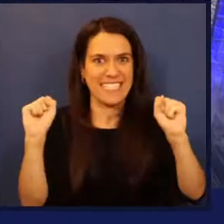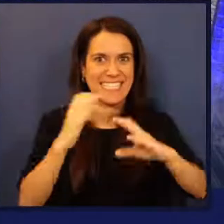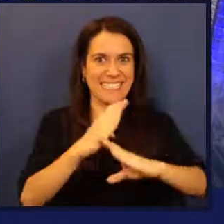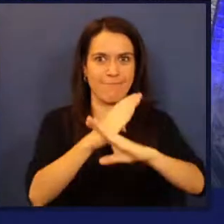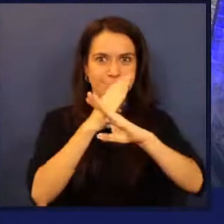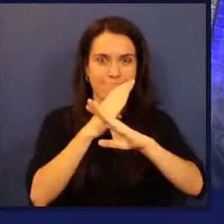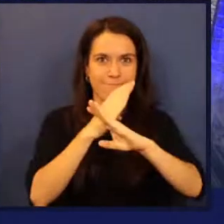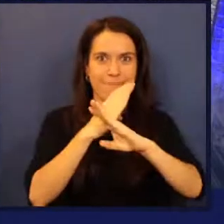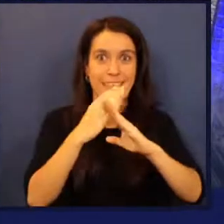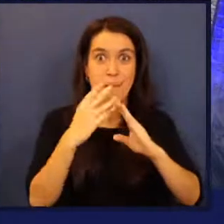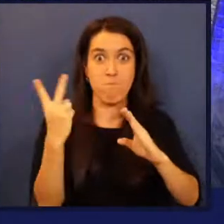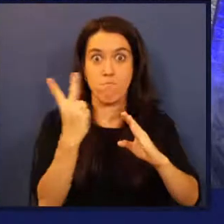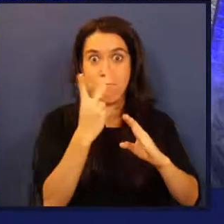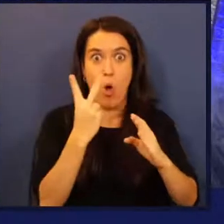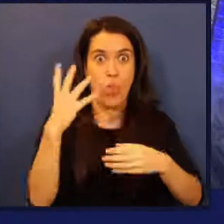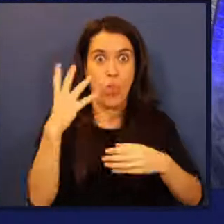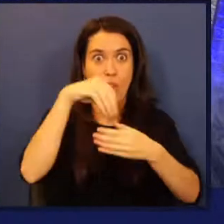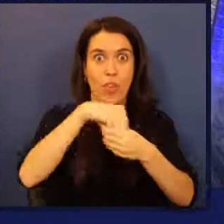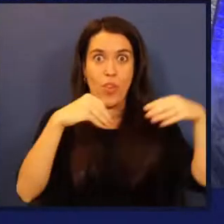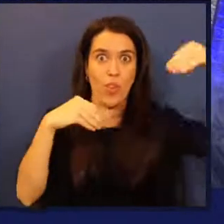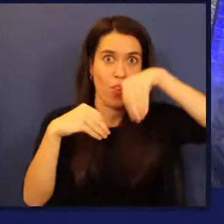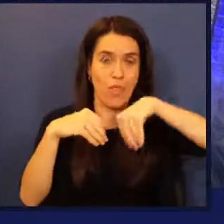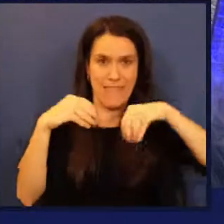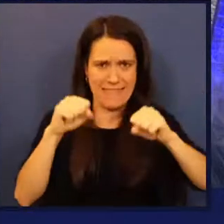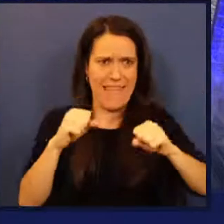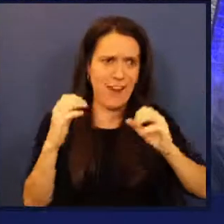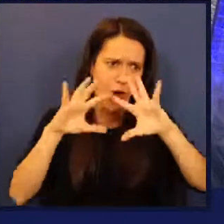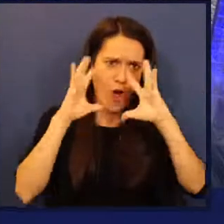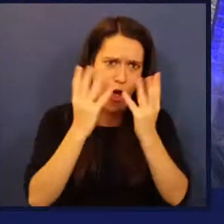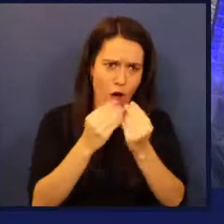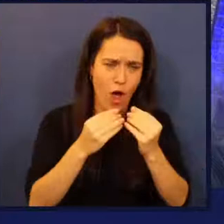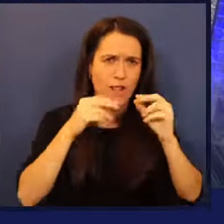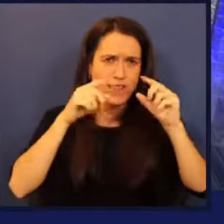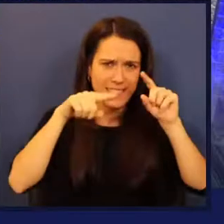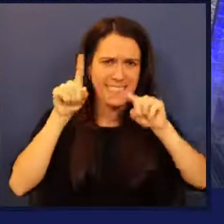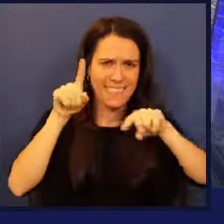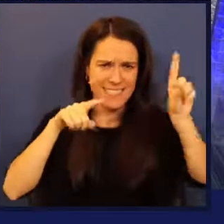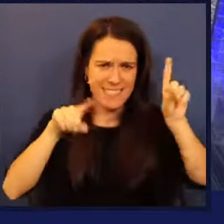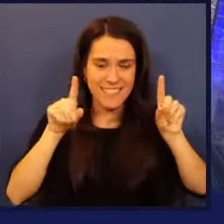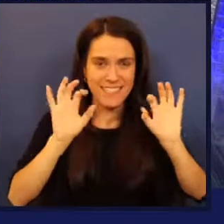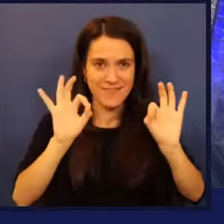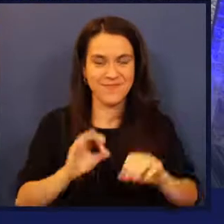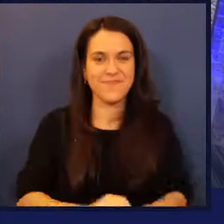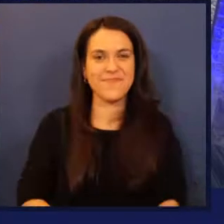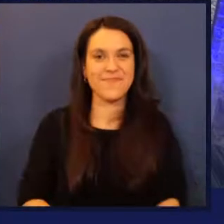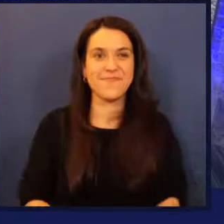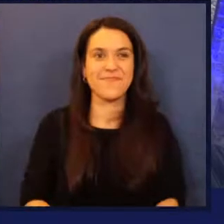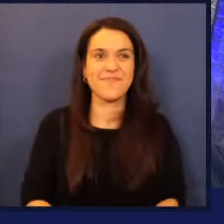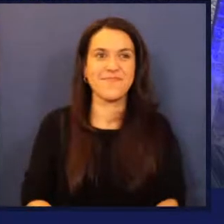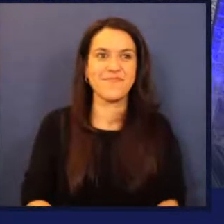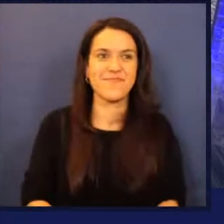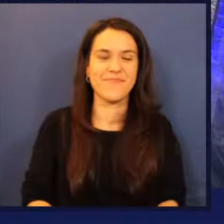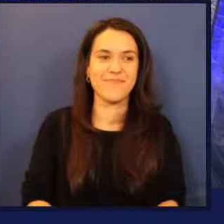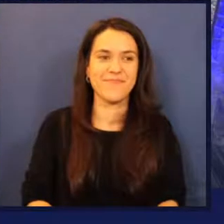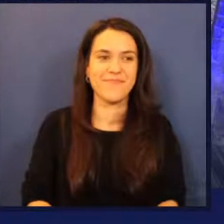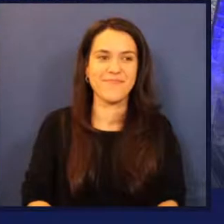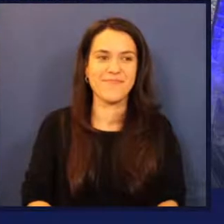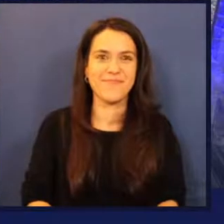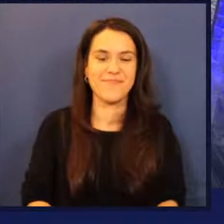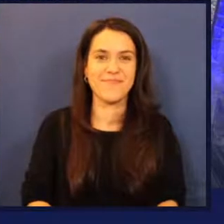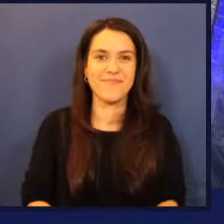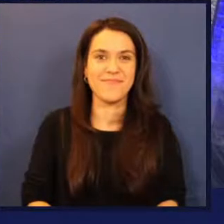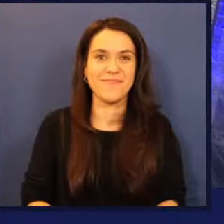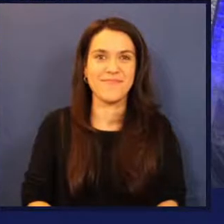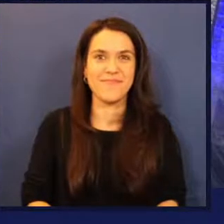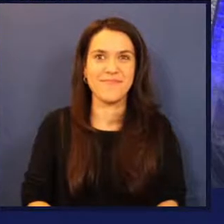Both and. Do it all. Yeah. Yeah, I mean, and this is some of the